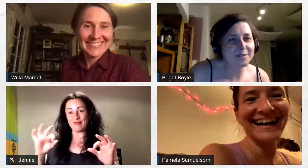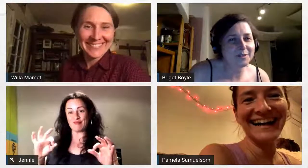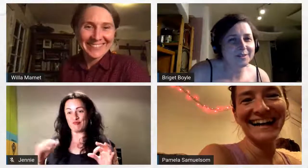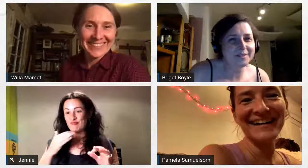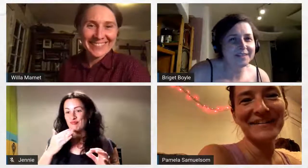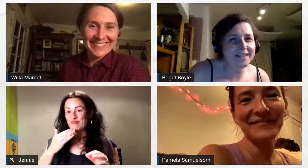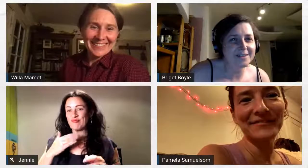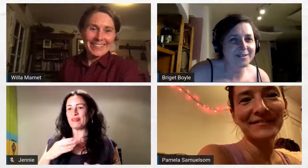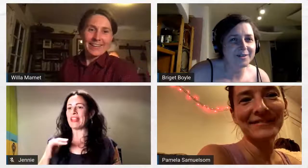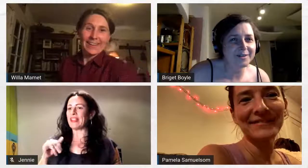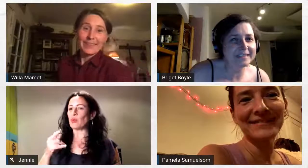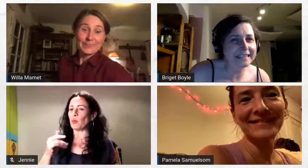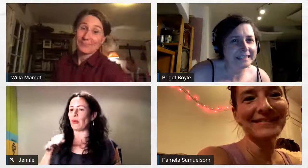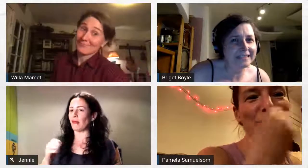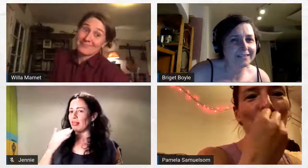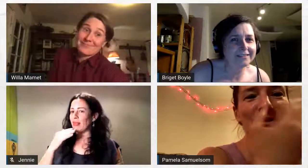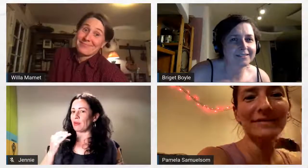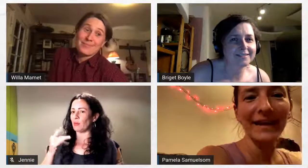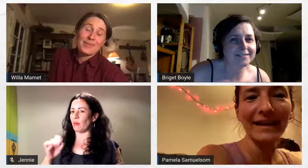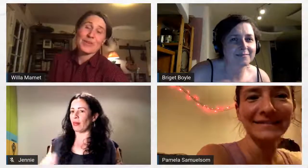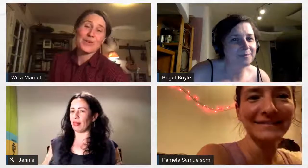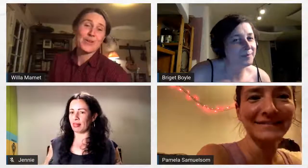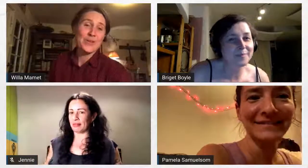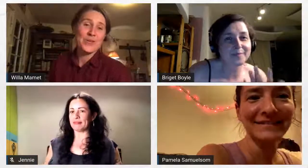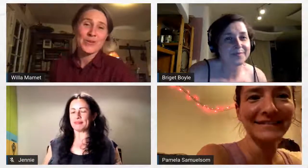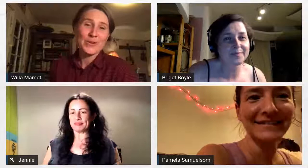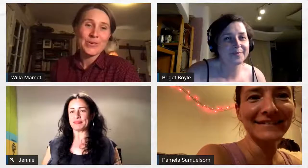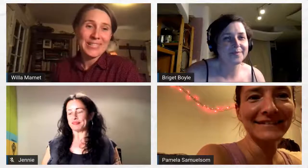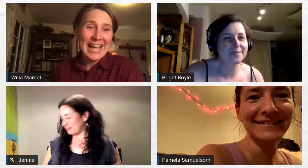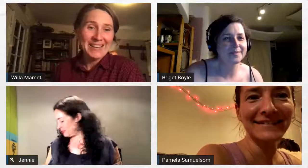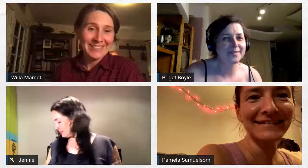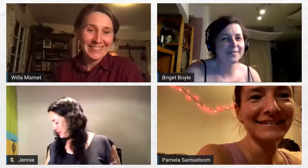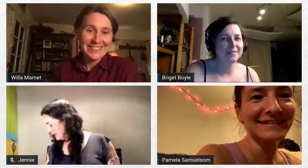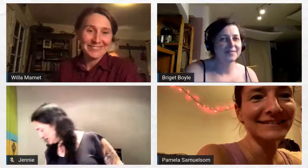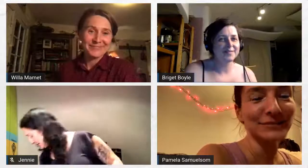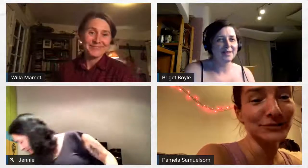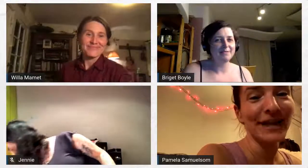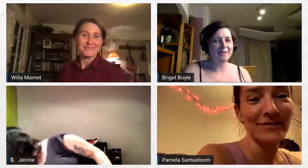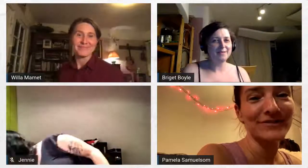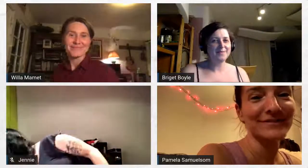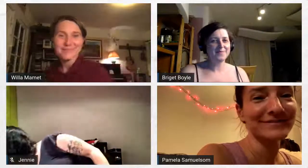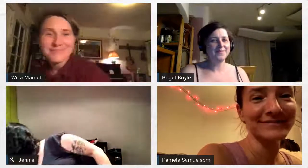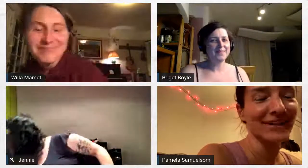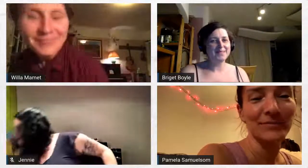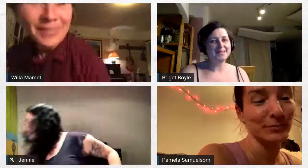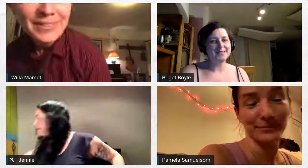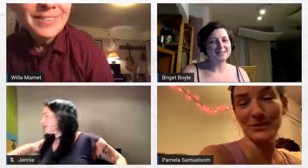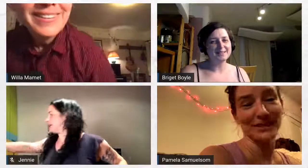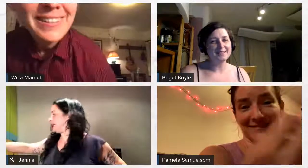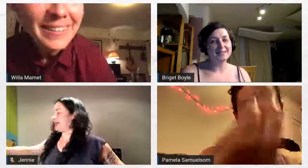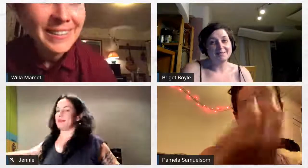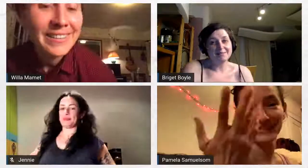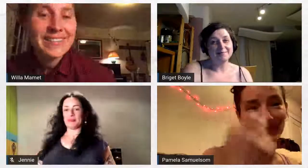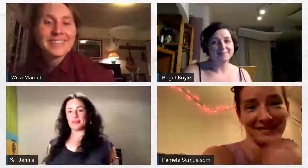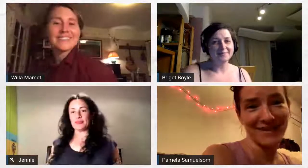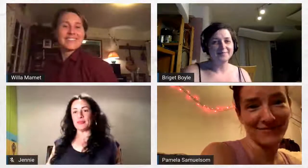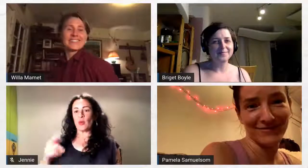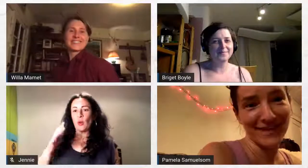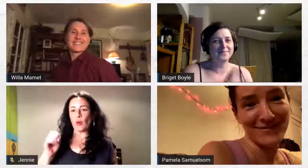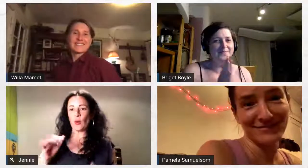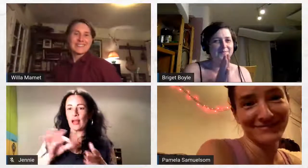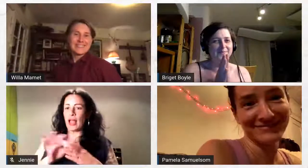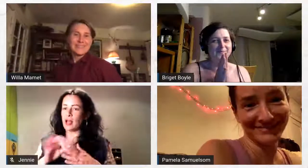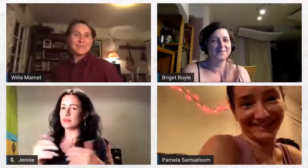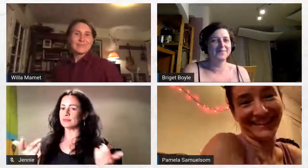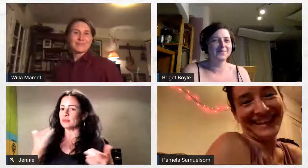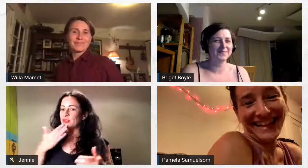was a Google. Thanks, Google. Thanks. Google counts. Google counts. It all does. Bridget. It did. Good save.